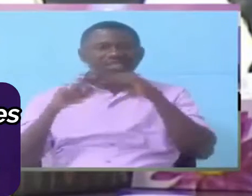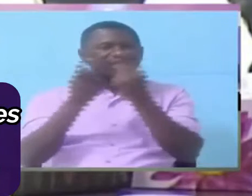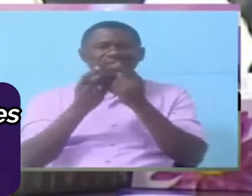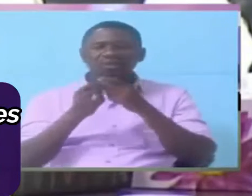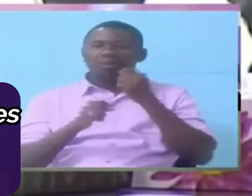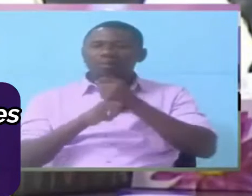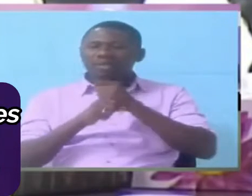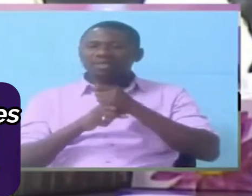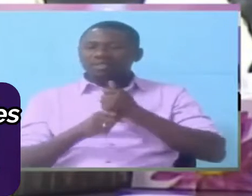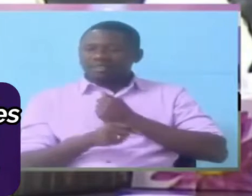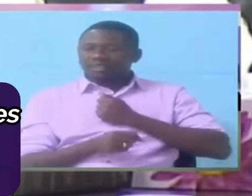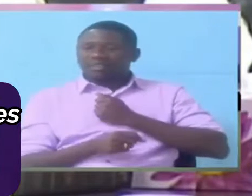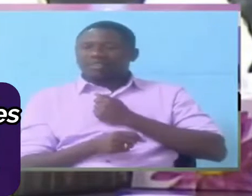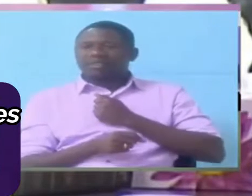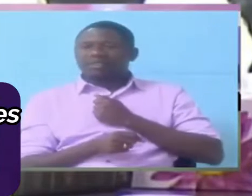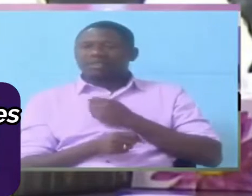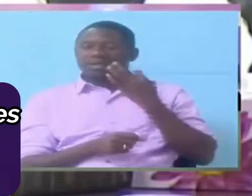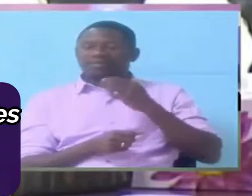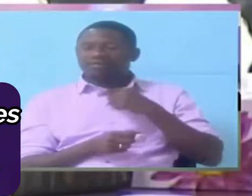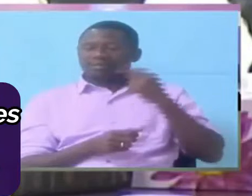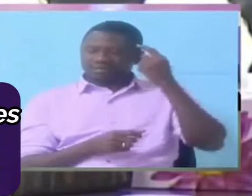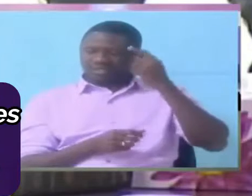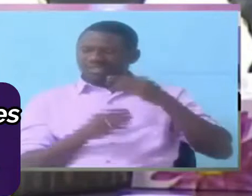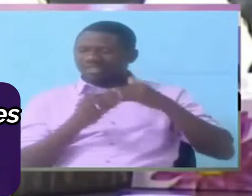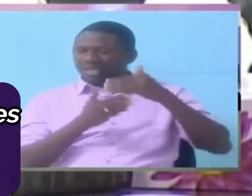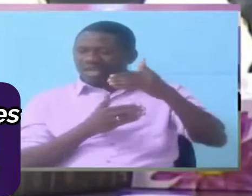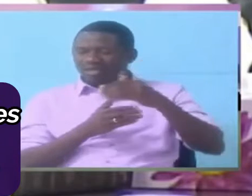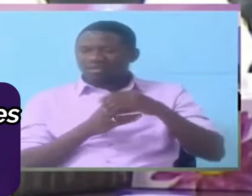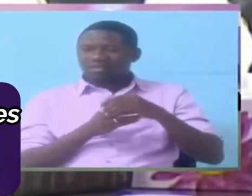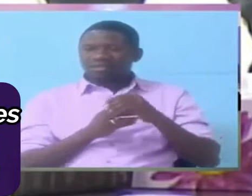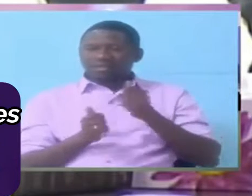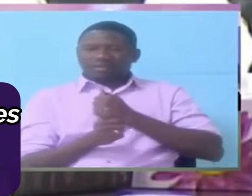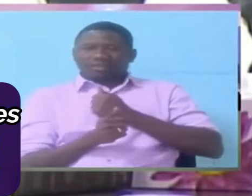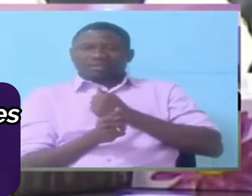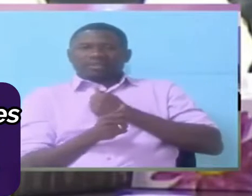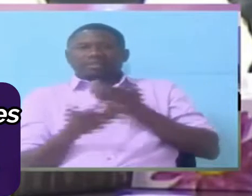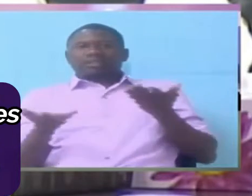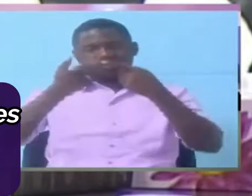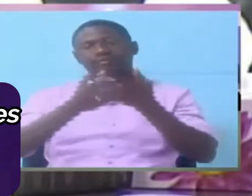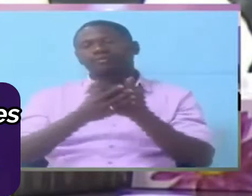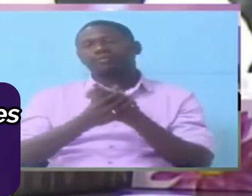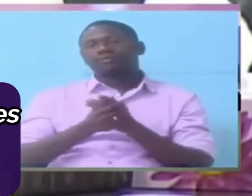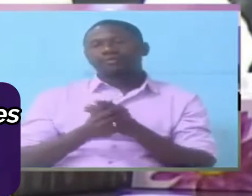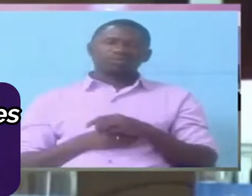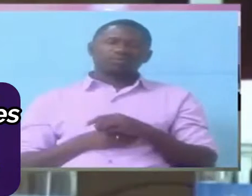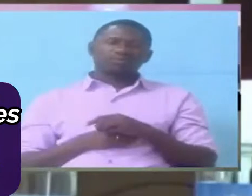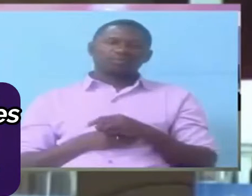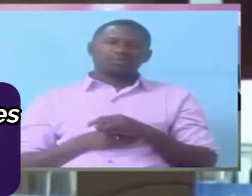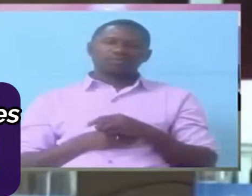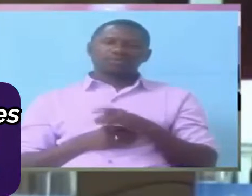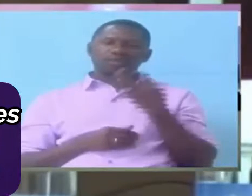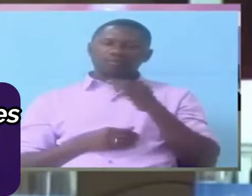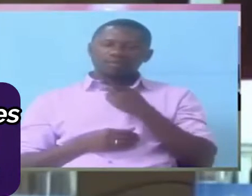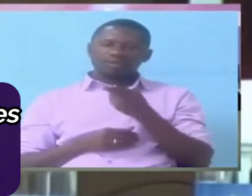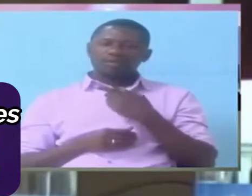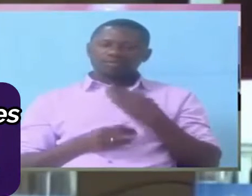things that will make him scared. Na me da be paranoia. If it continues like that, he will become paranoid. Thank you very much. I mean, if you